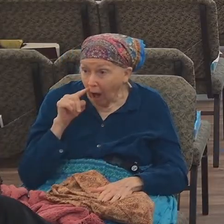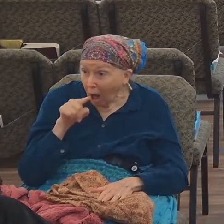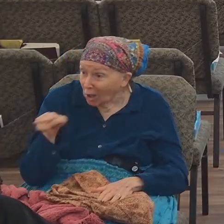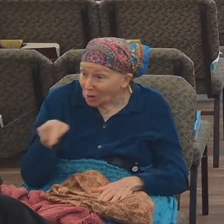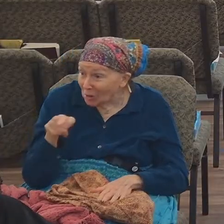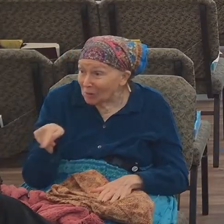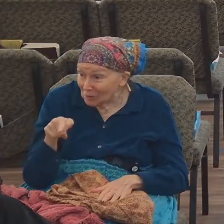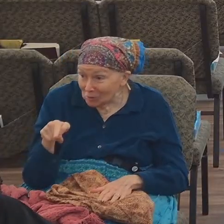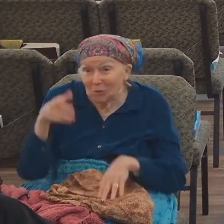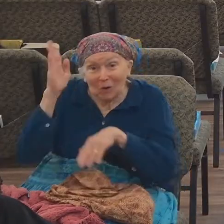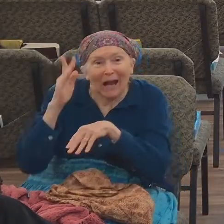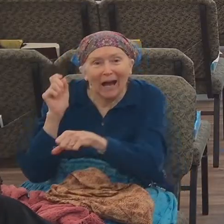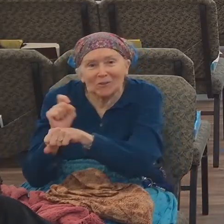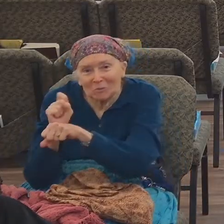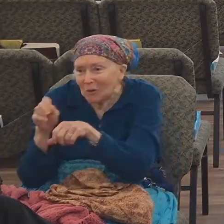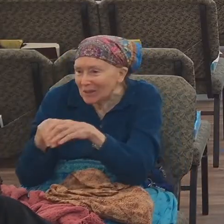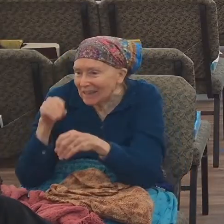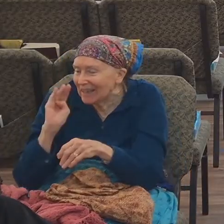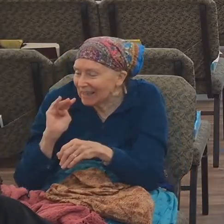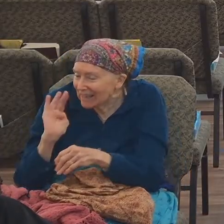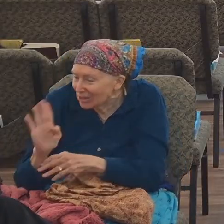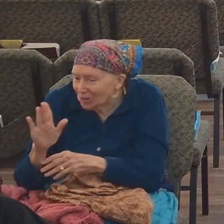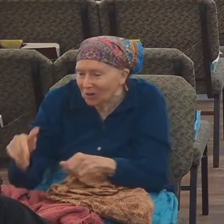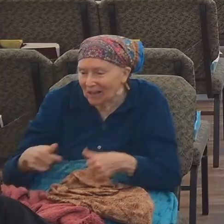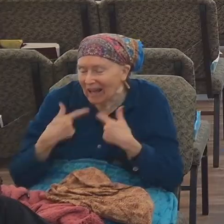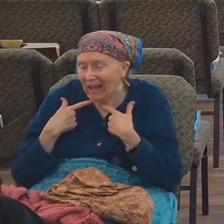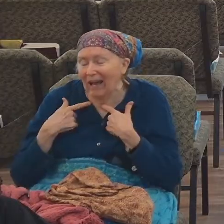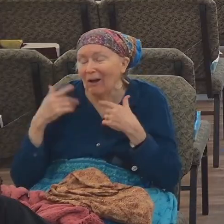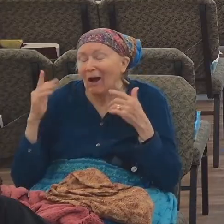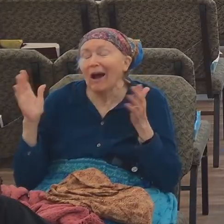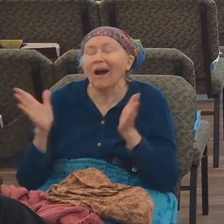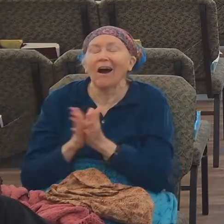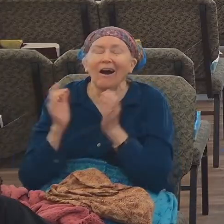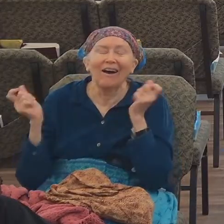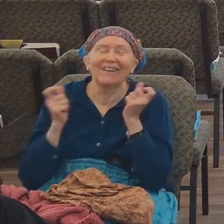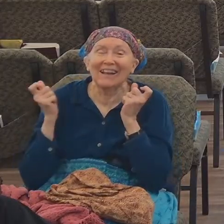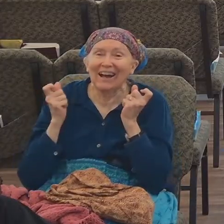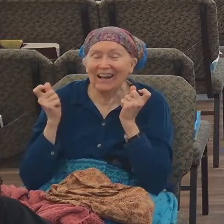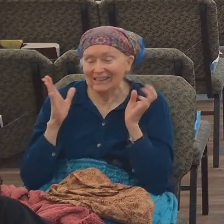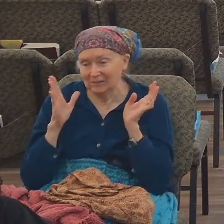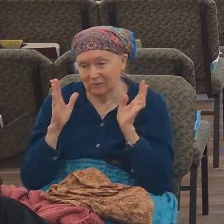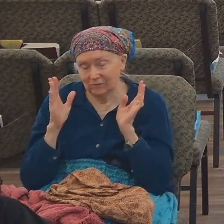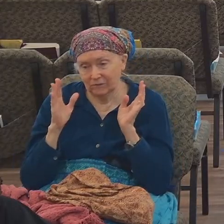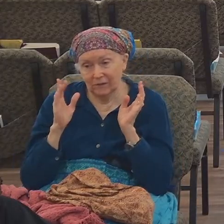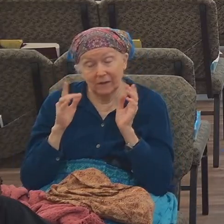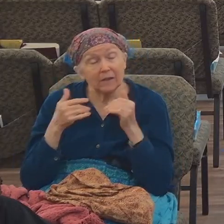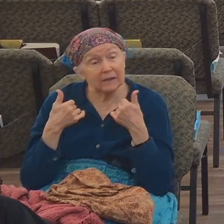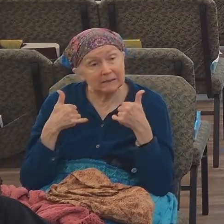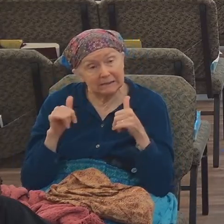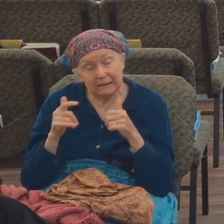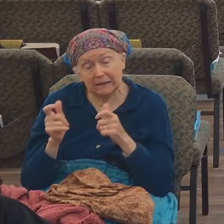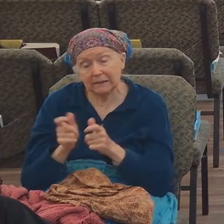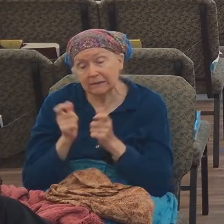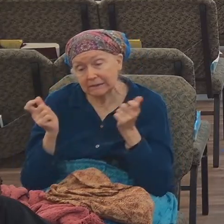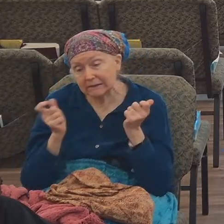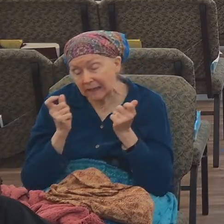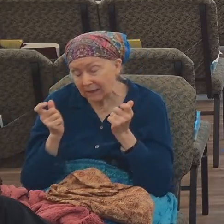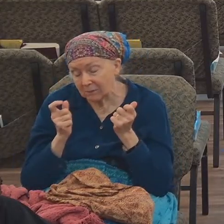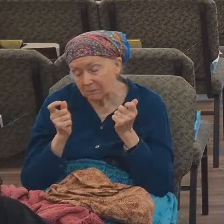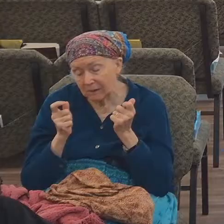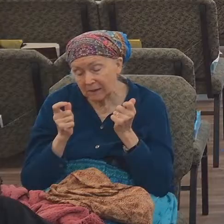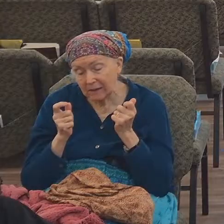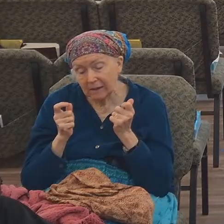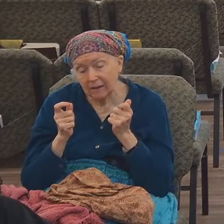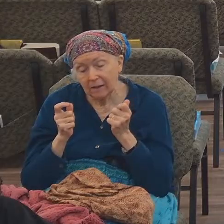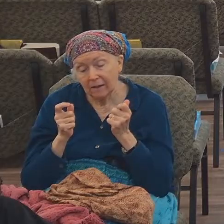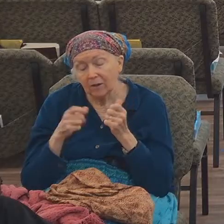God's working in your life, like, what's happening here? He's celebrating all of that. And then he's still celebrating, but he's turning in the process of